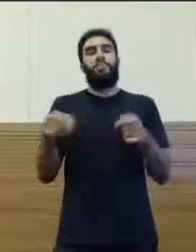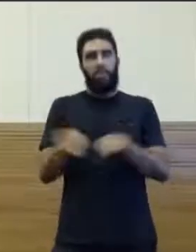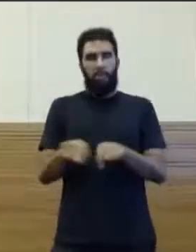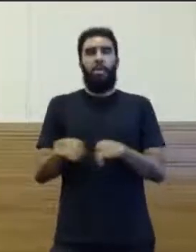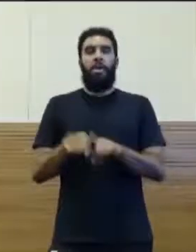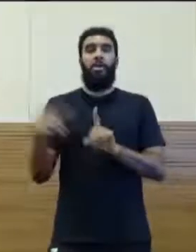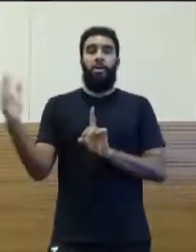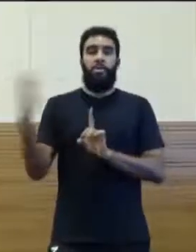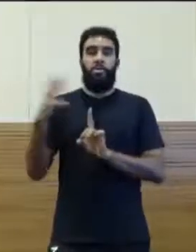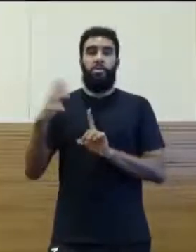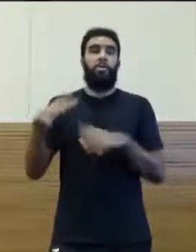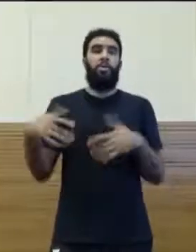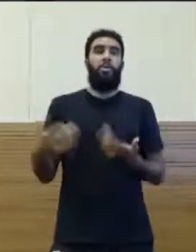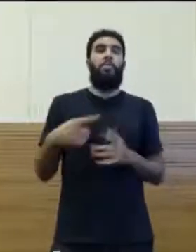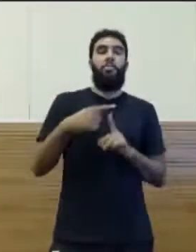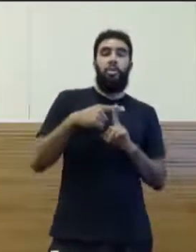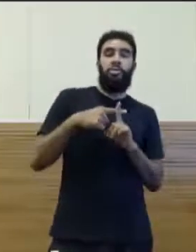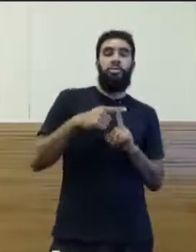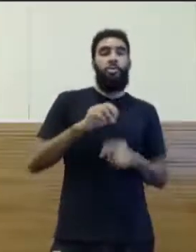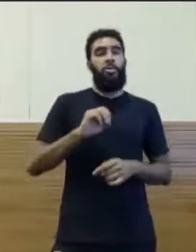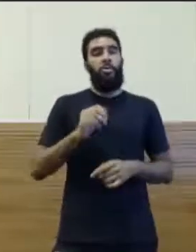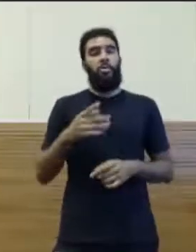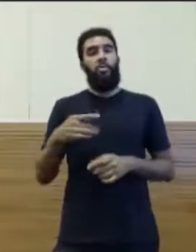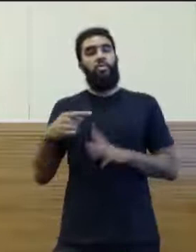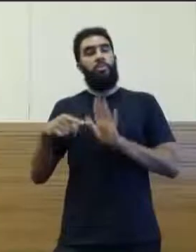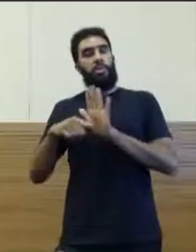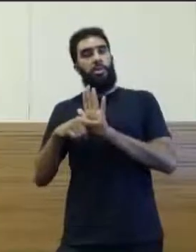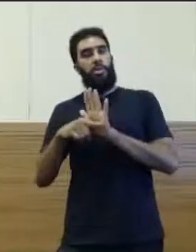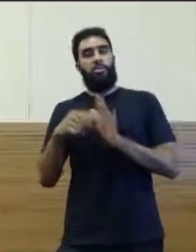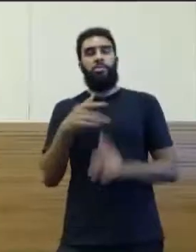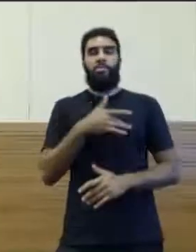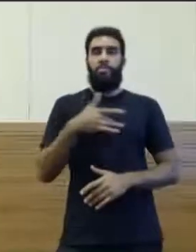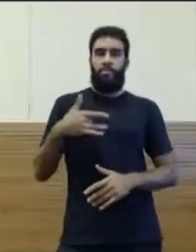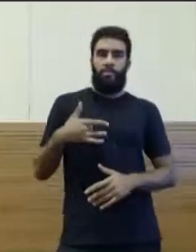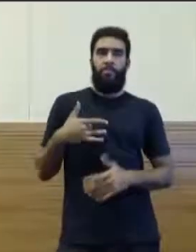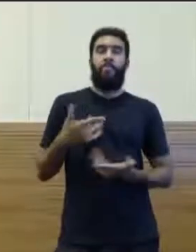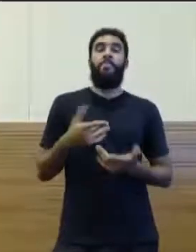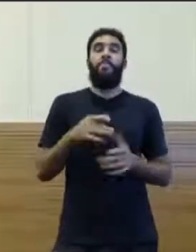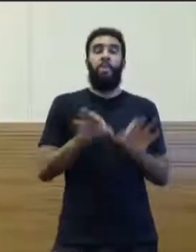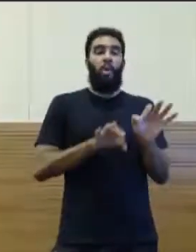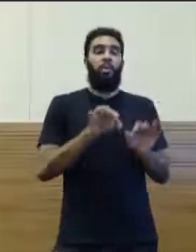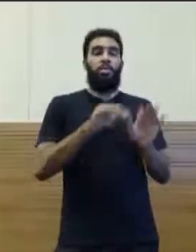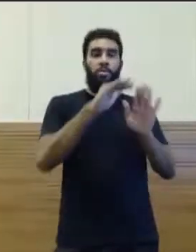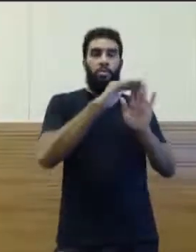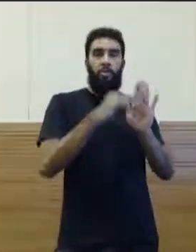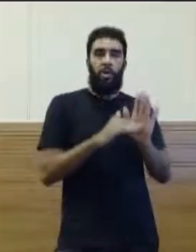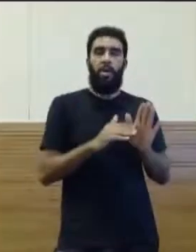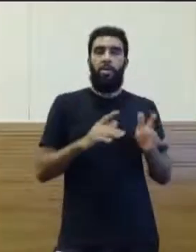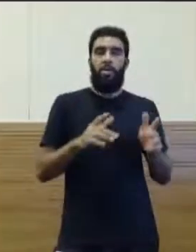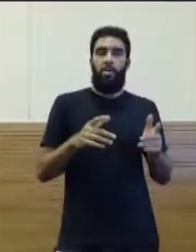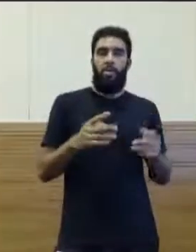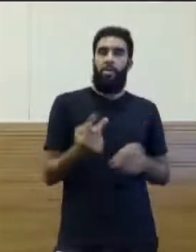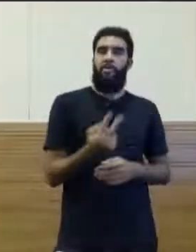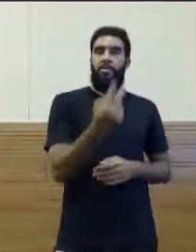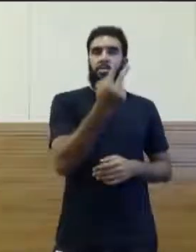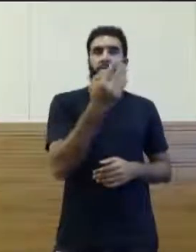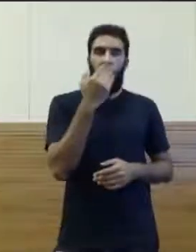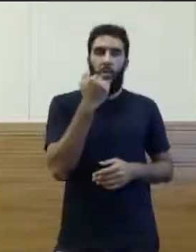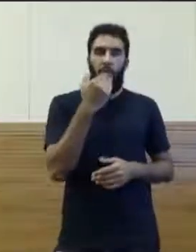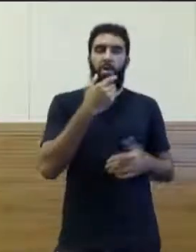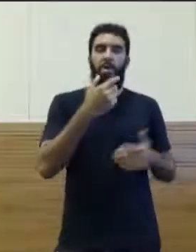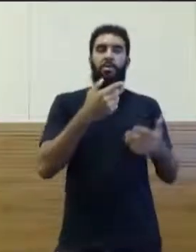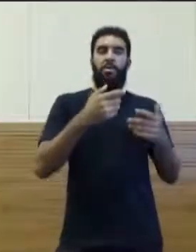elements, nutrients, and others, and how it influences the results of the health, and that we should value